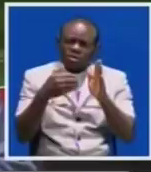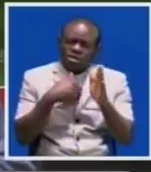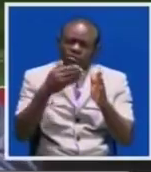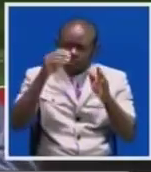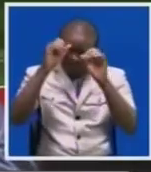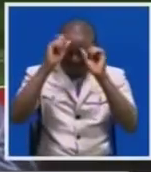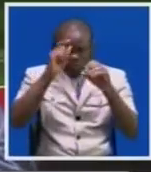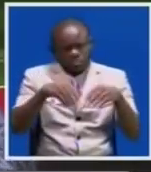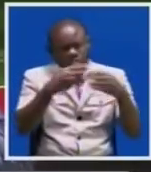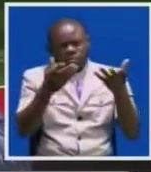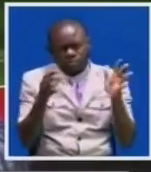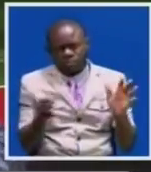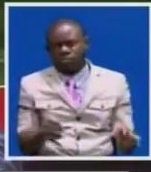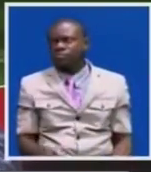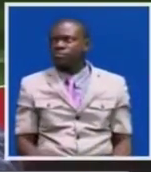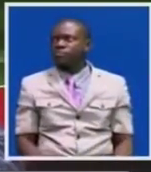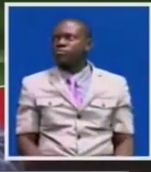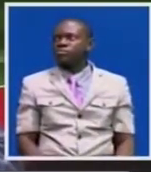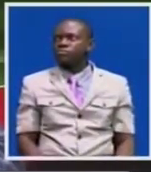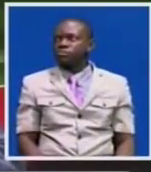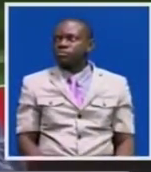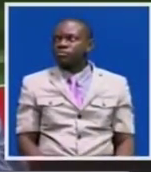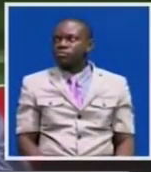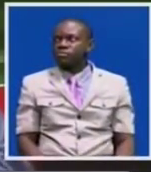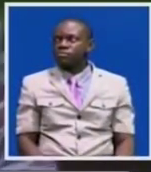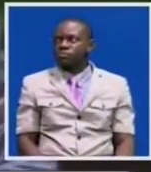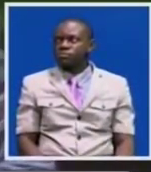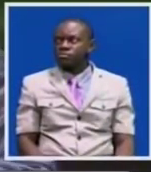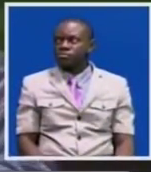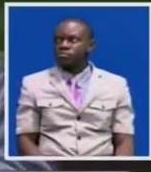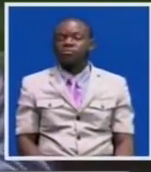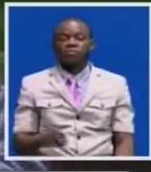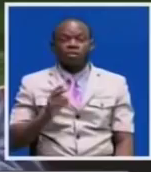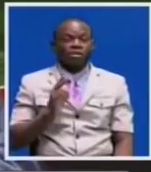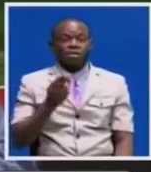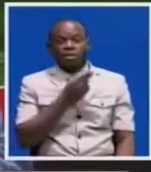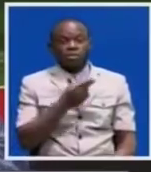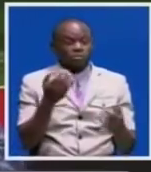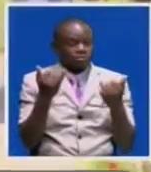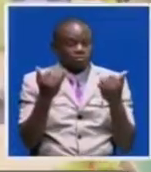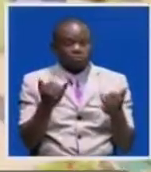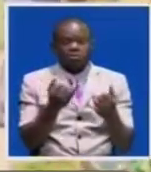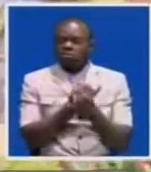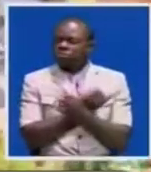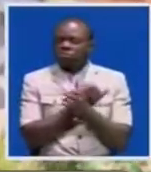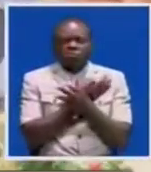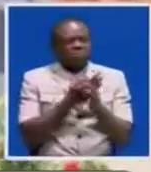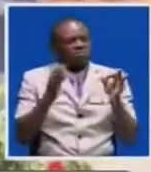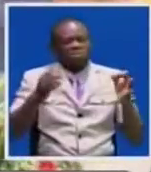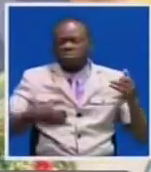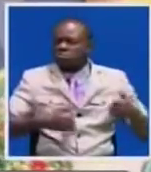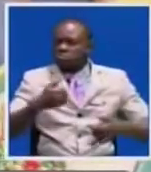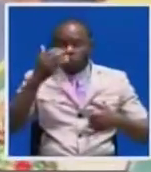here because somebody, somewhere, fought for the peace that we're enjoying today. Meanwhile,